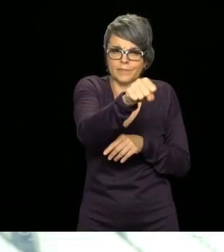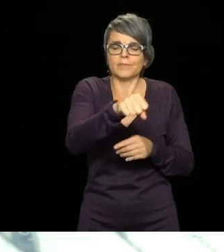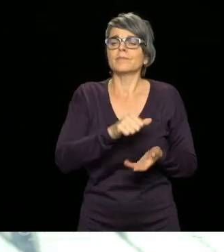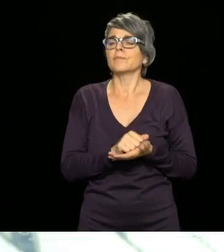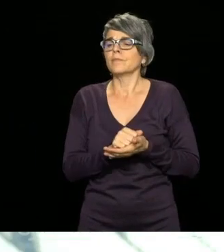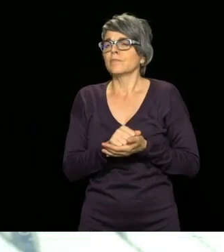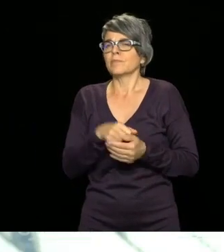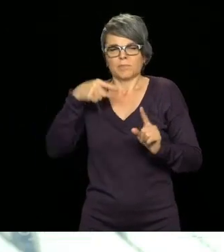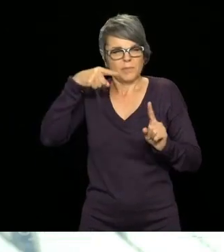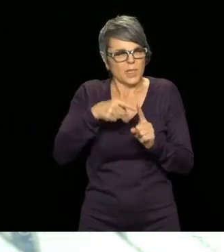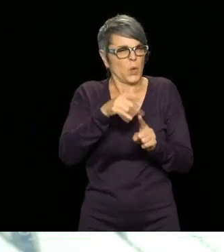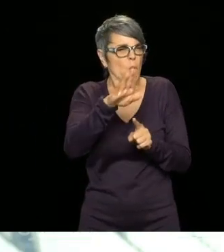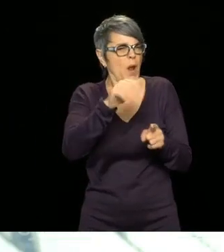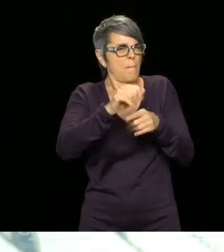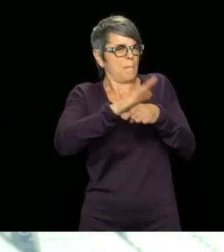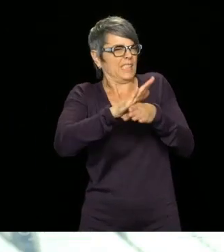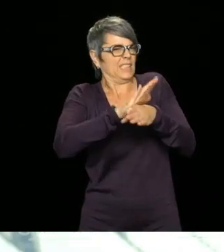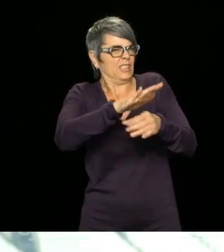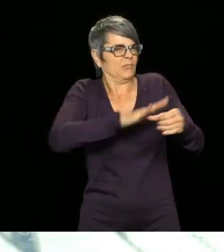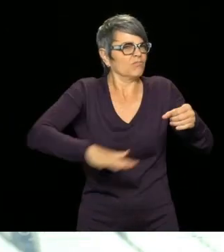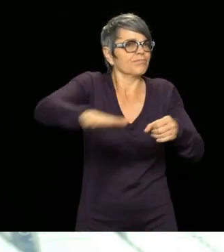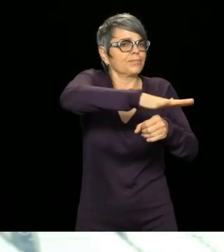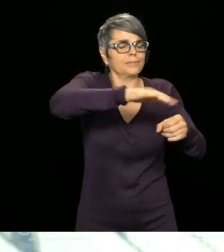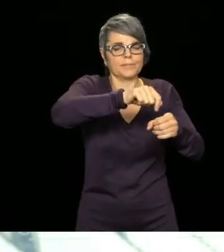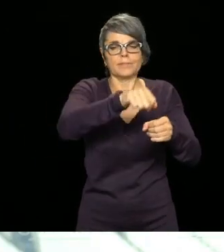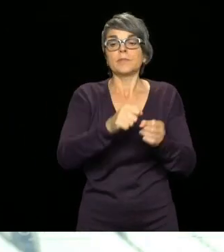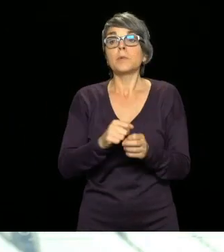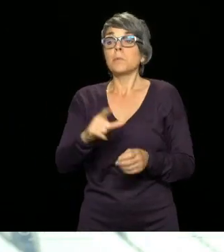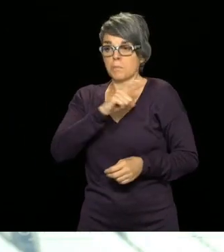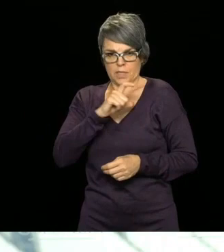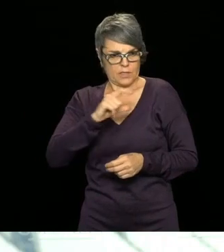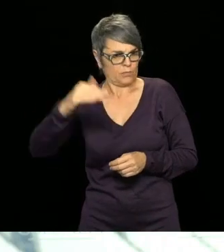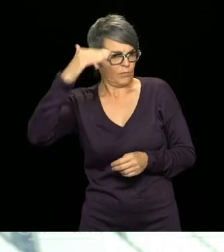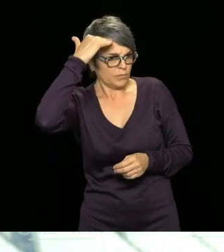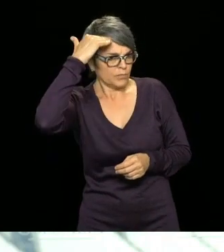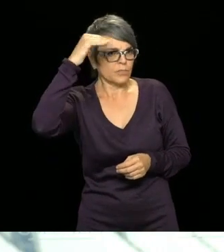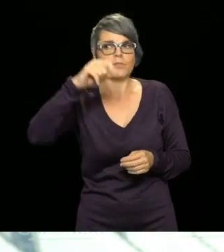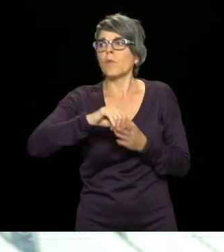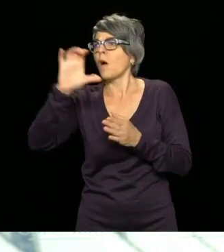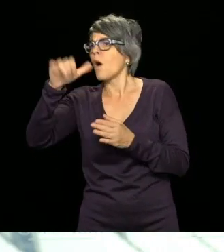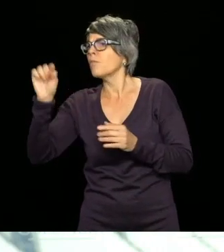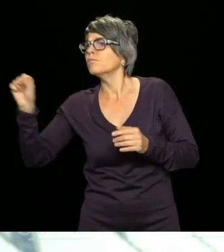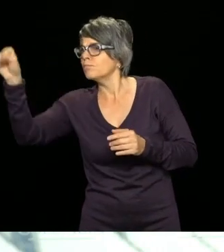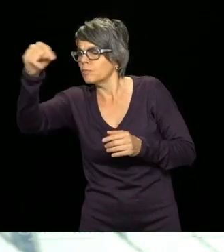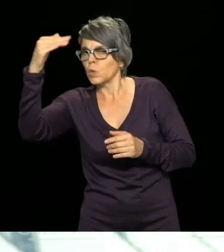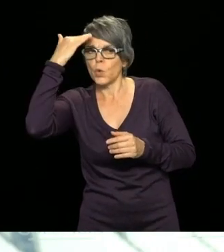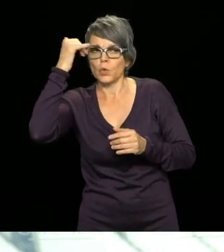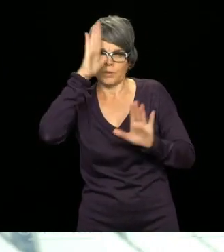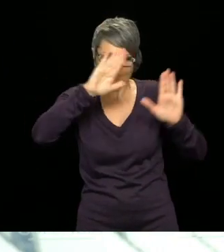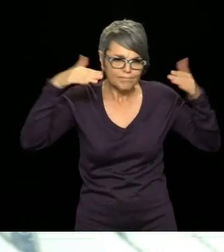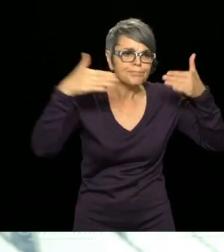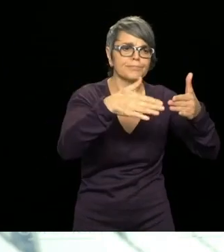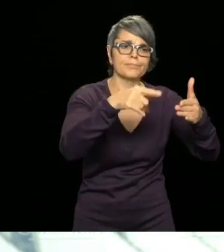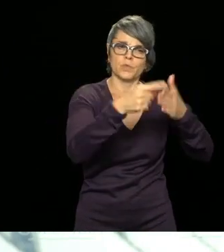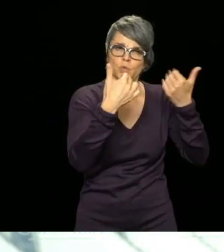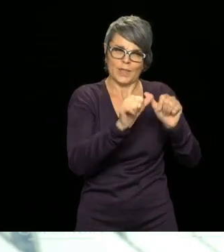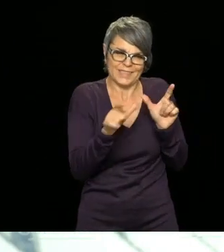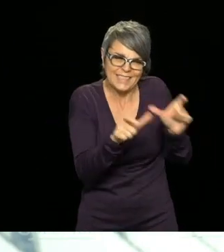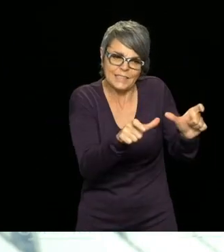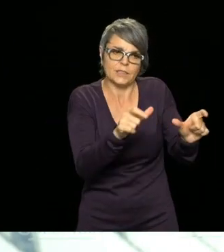And so police, you know, obviously made operational decisions to focus on that. And certainly, I think it is our expectation that